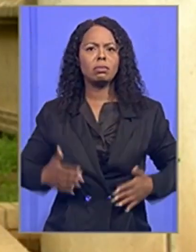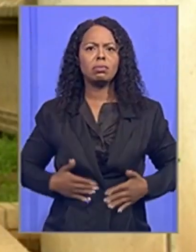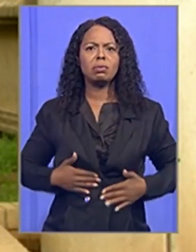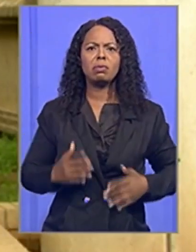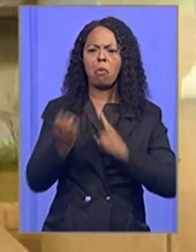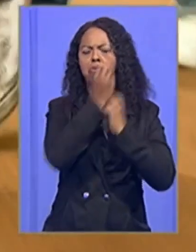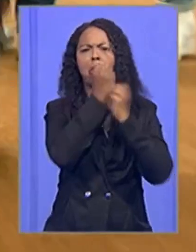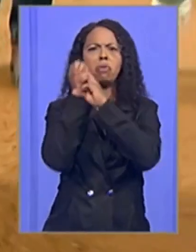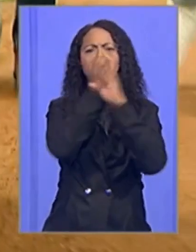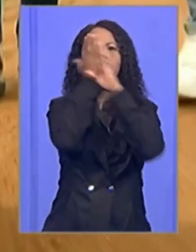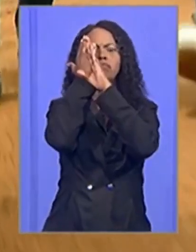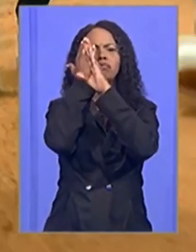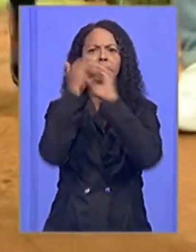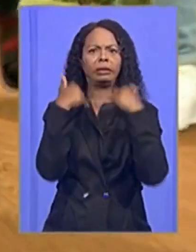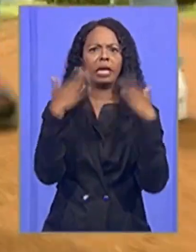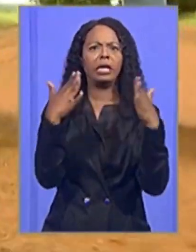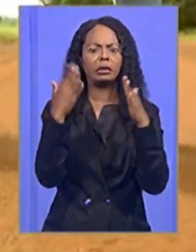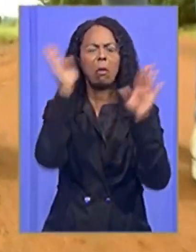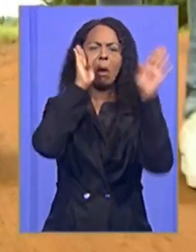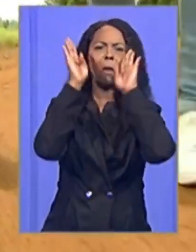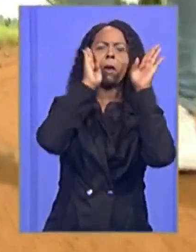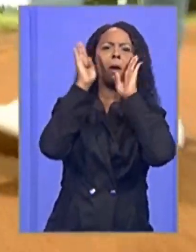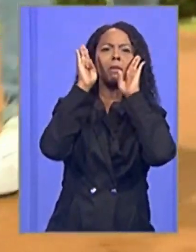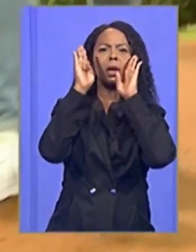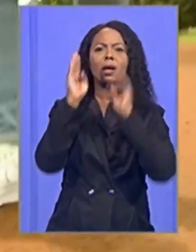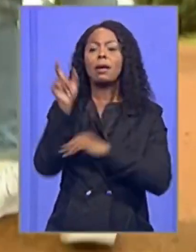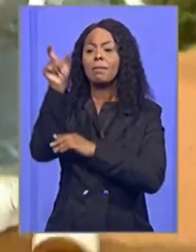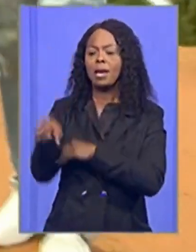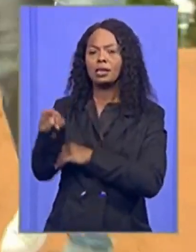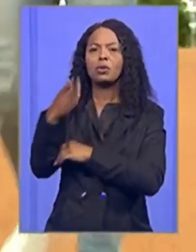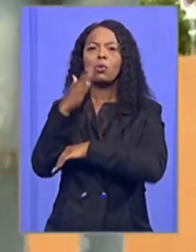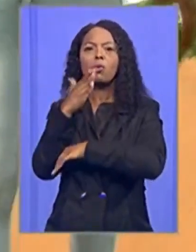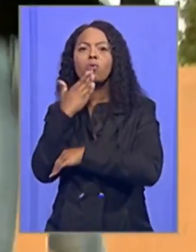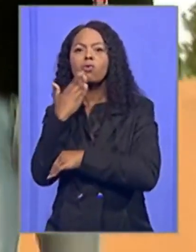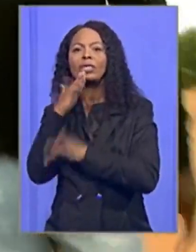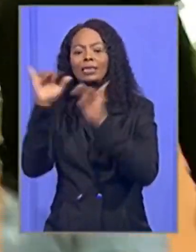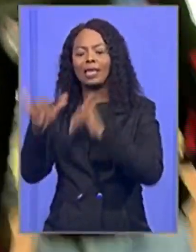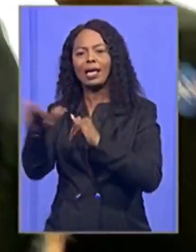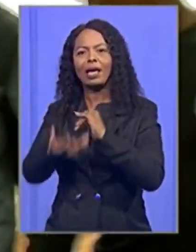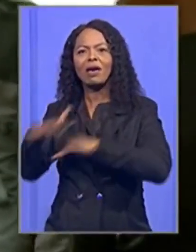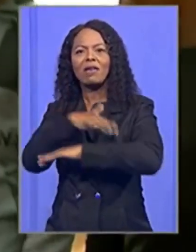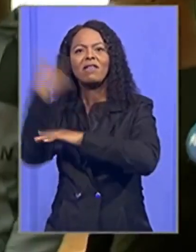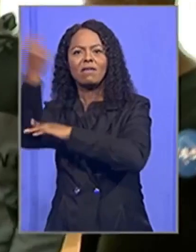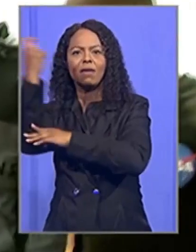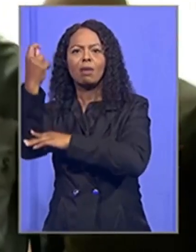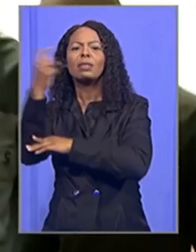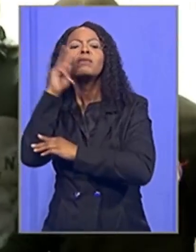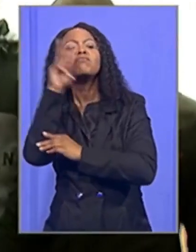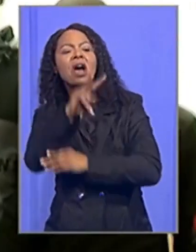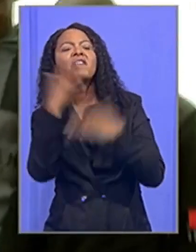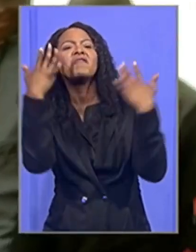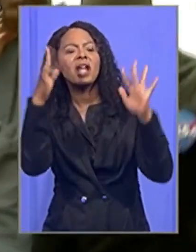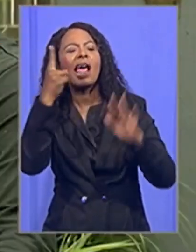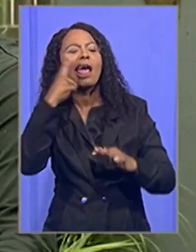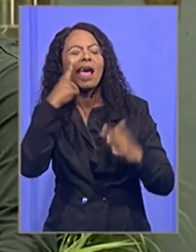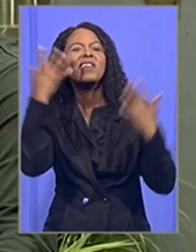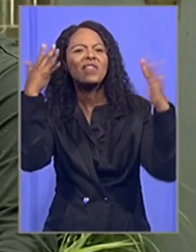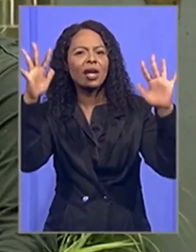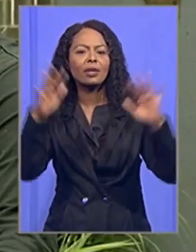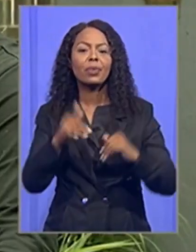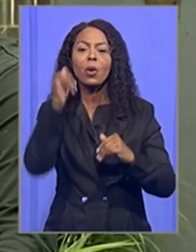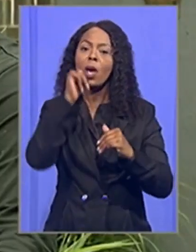torture us. Rakgwebo yo a dulang mo polaseng eno a re bone tiragalo eno ka matlho fa ne a kgabaganya ka sejanaga. When